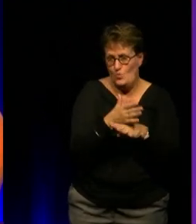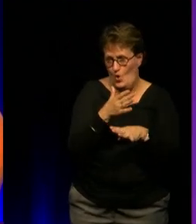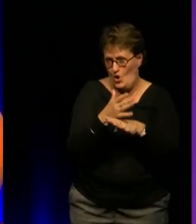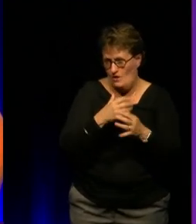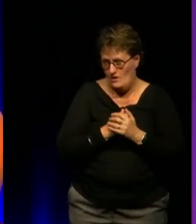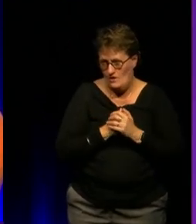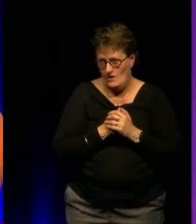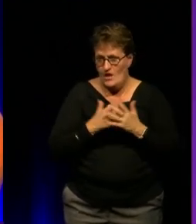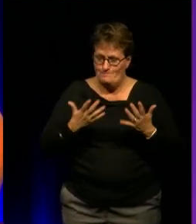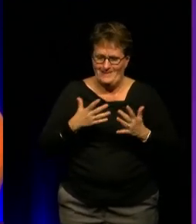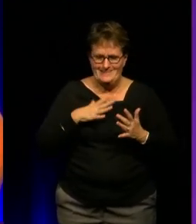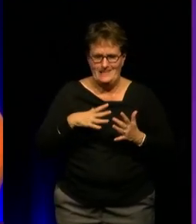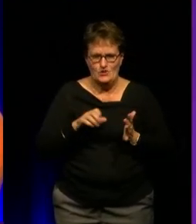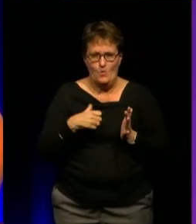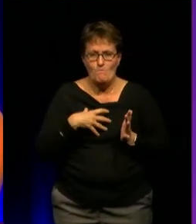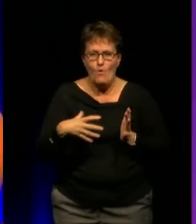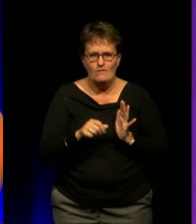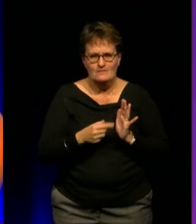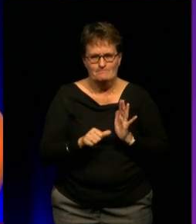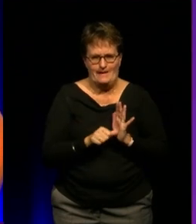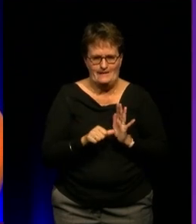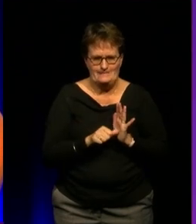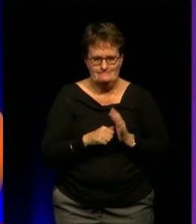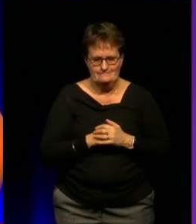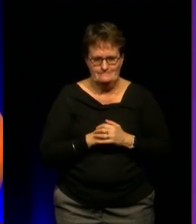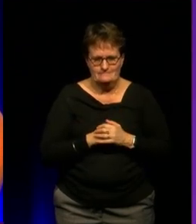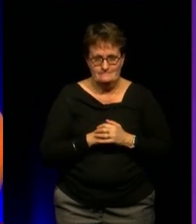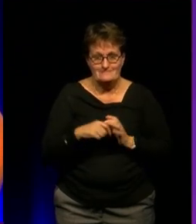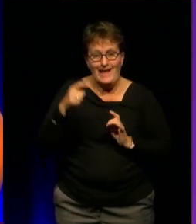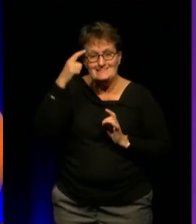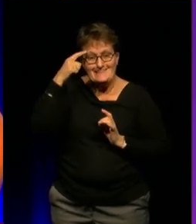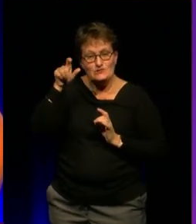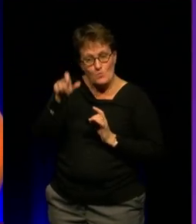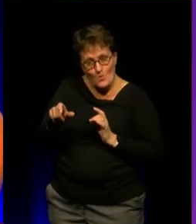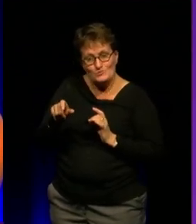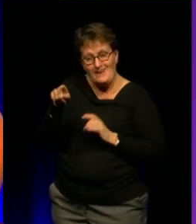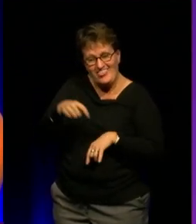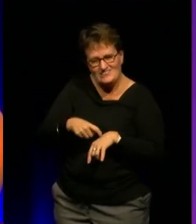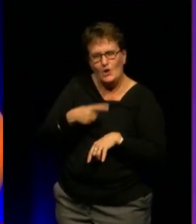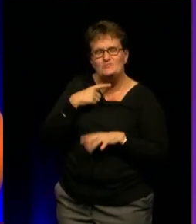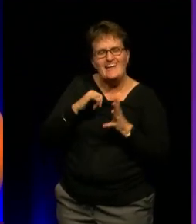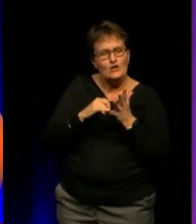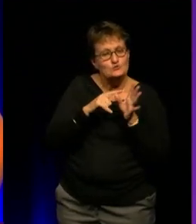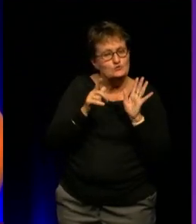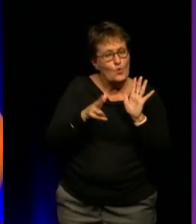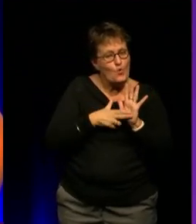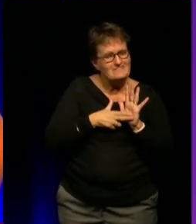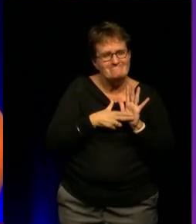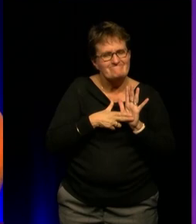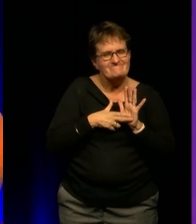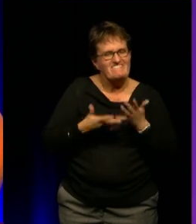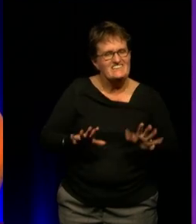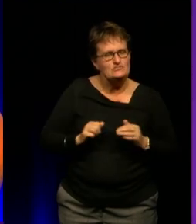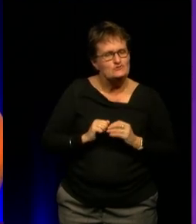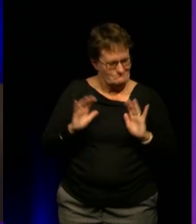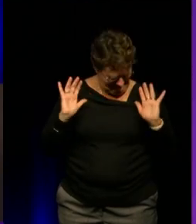But we're going to need more money. And a sensible person at that point probably would have said, Sean, I think we're done. A sensible person would have done